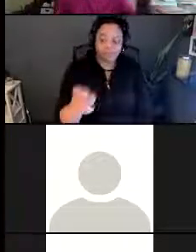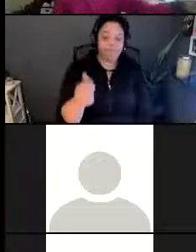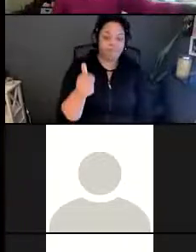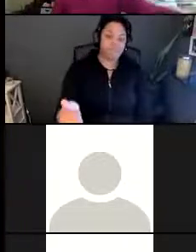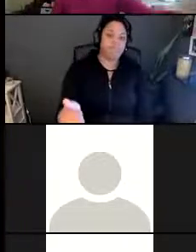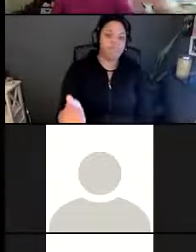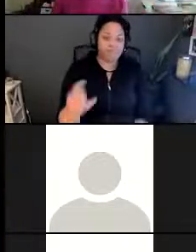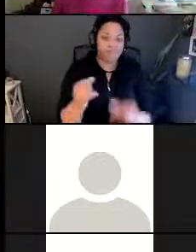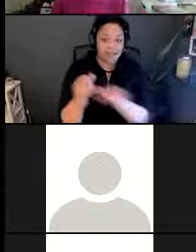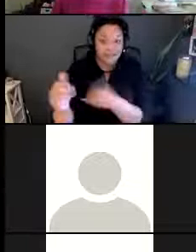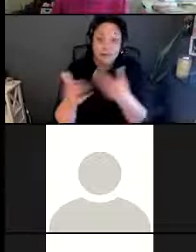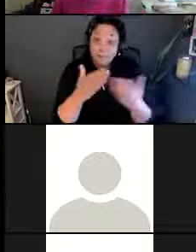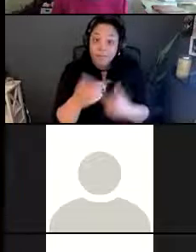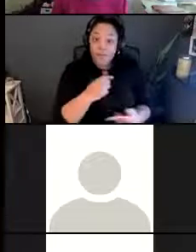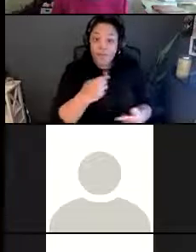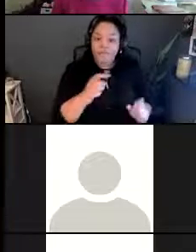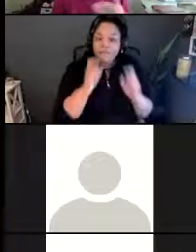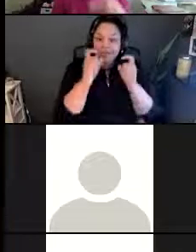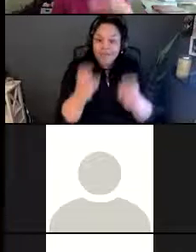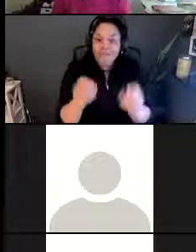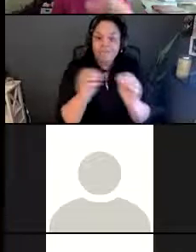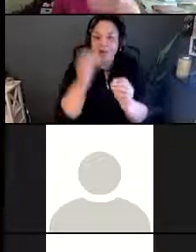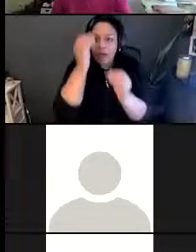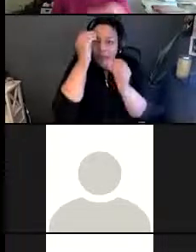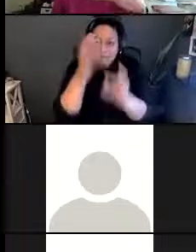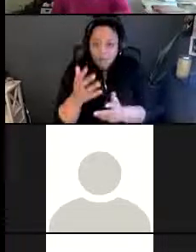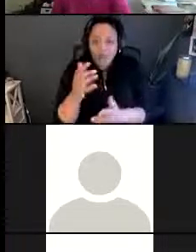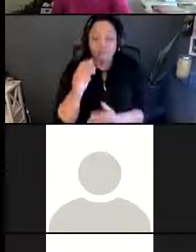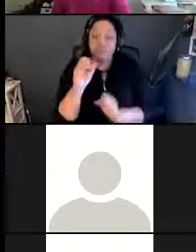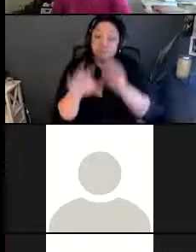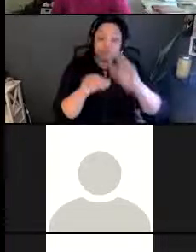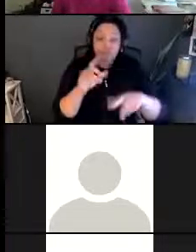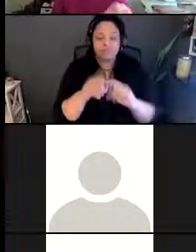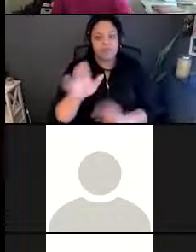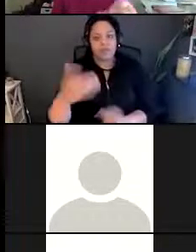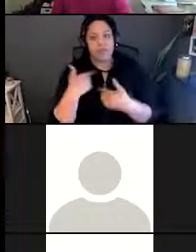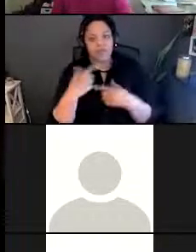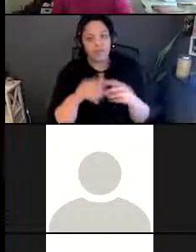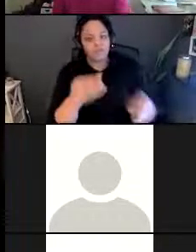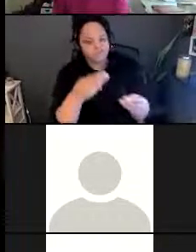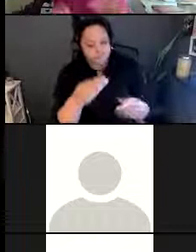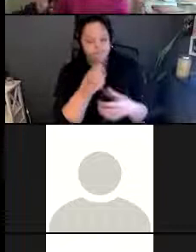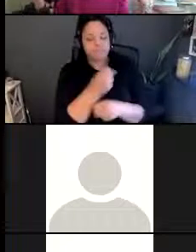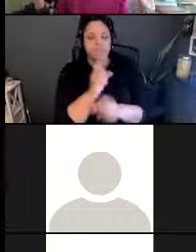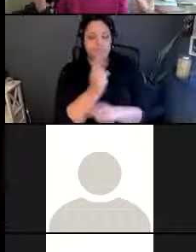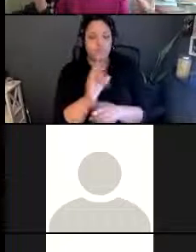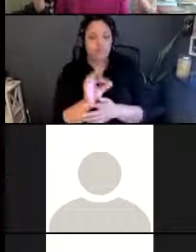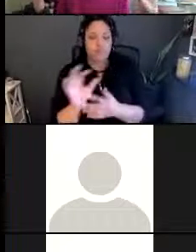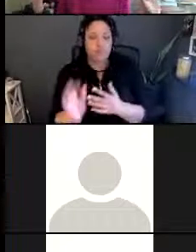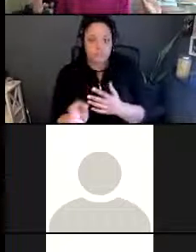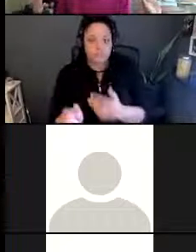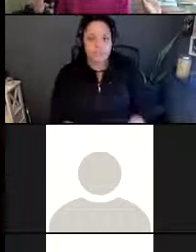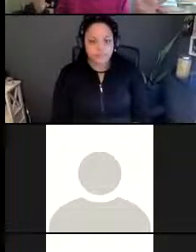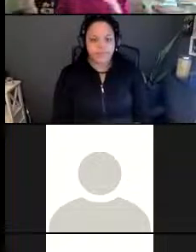individual. Even if we give the individual more information, it's their responsibility to make those choices. And